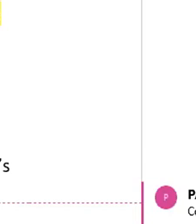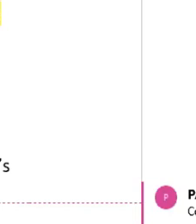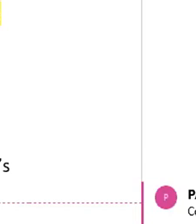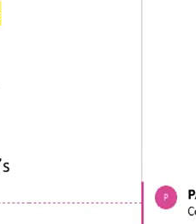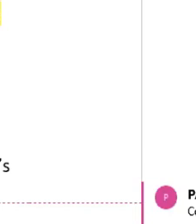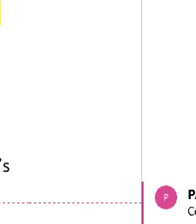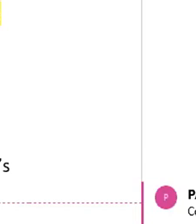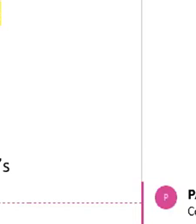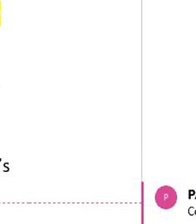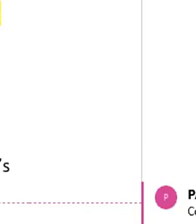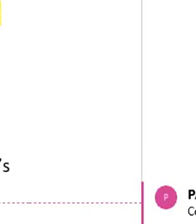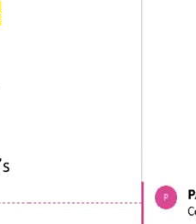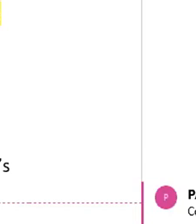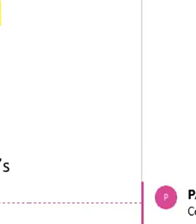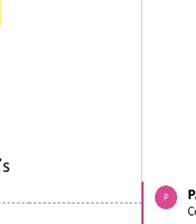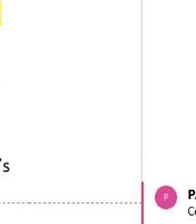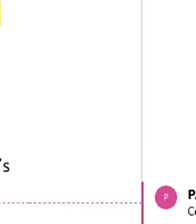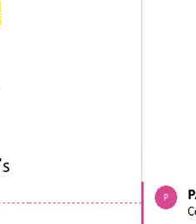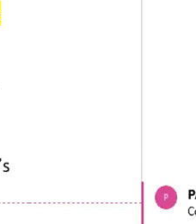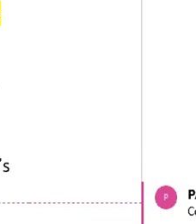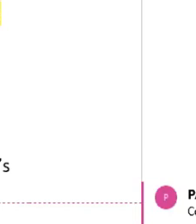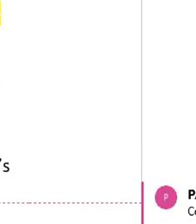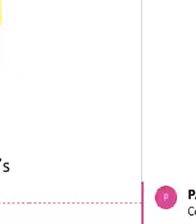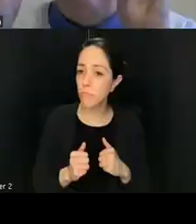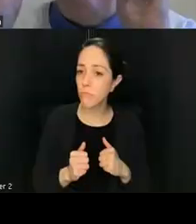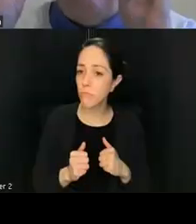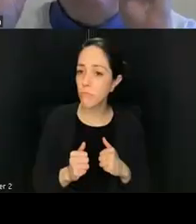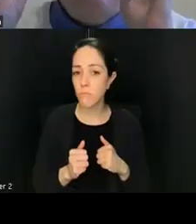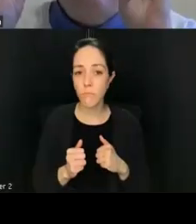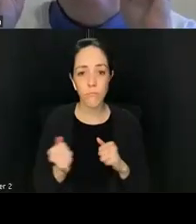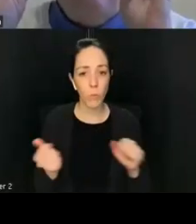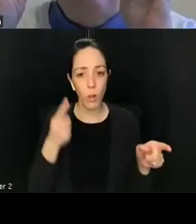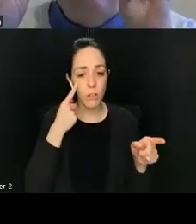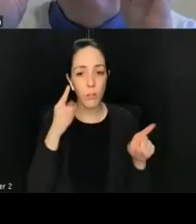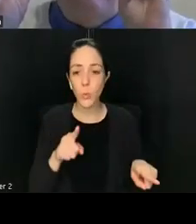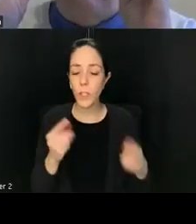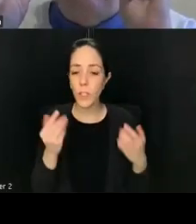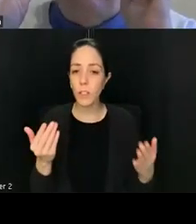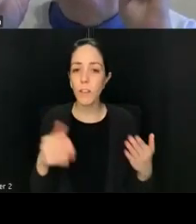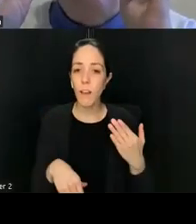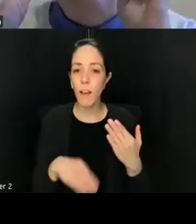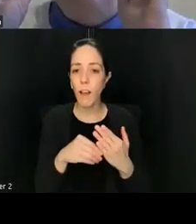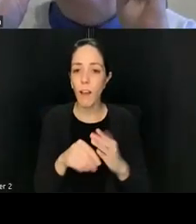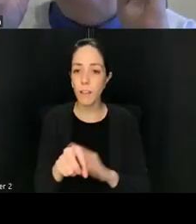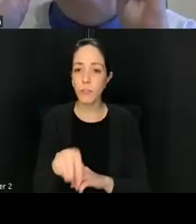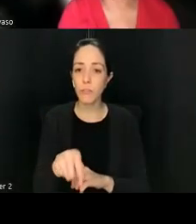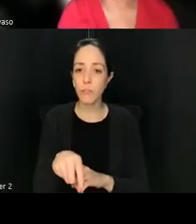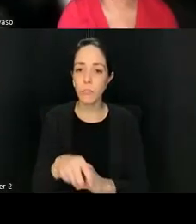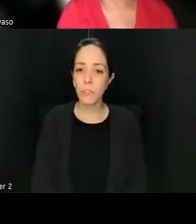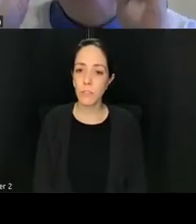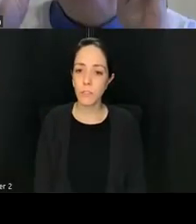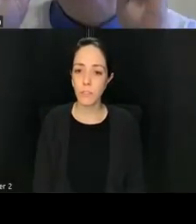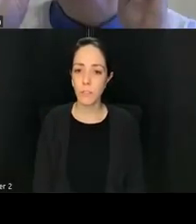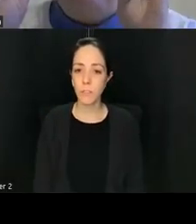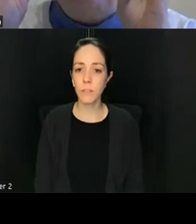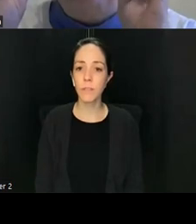no section? Is there a general agreement to changing the or adding the word should? Okay, yes, yes,